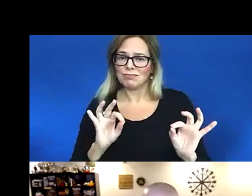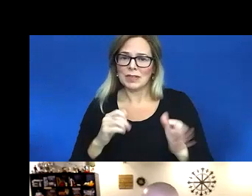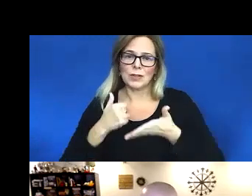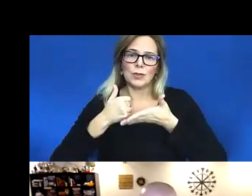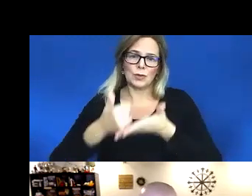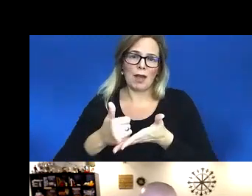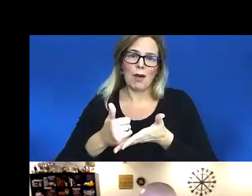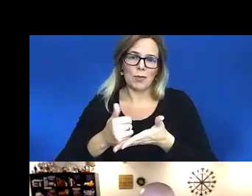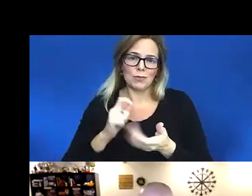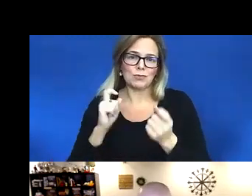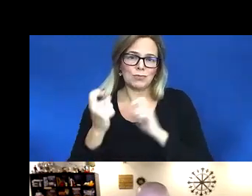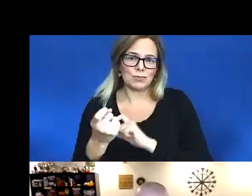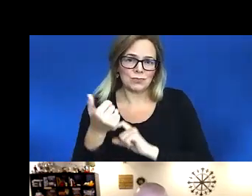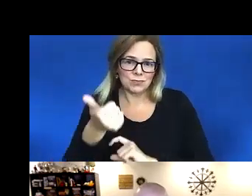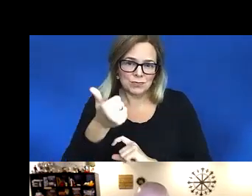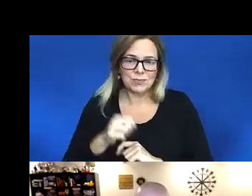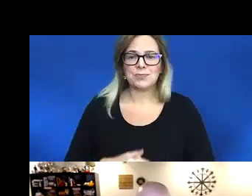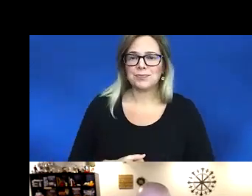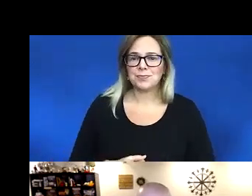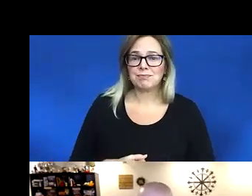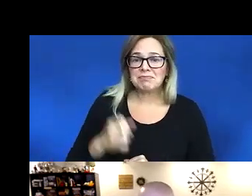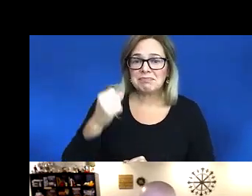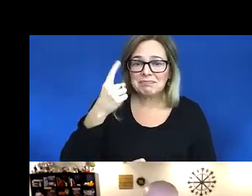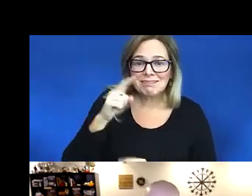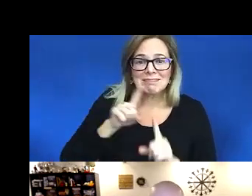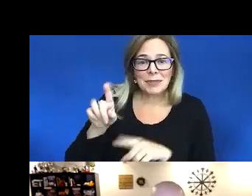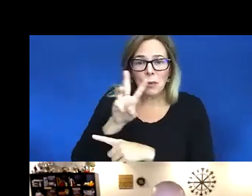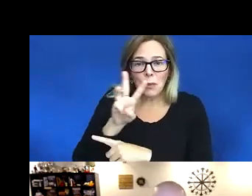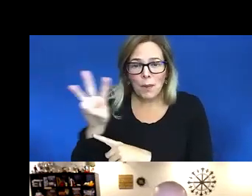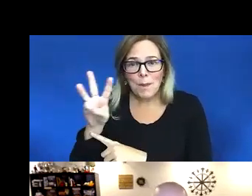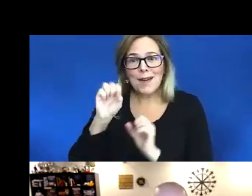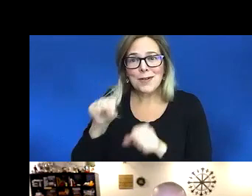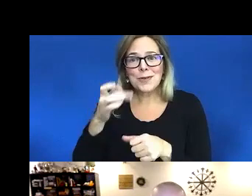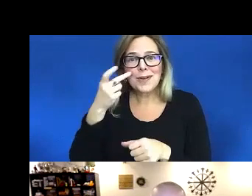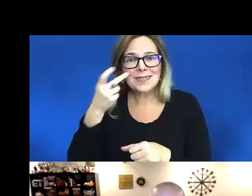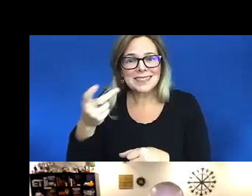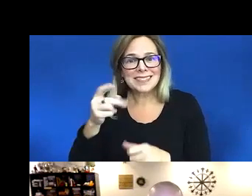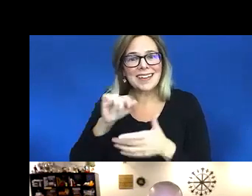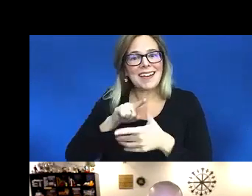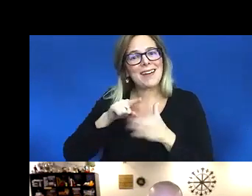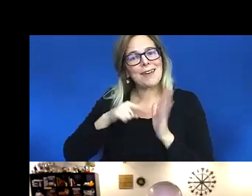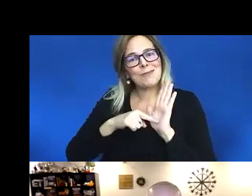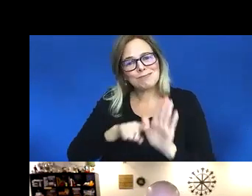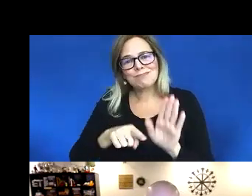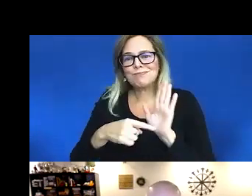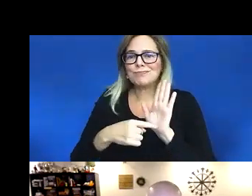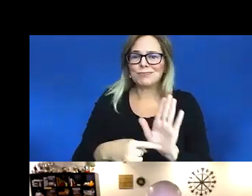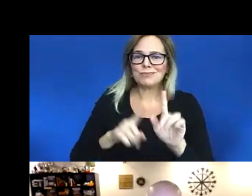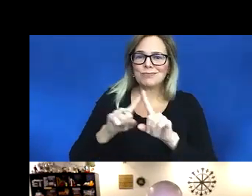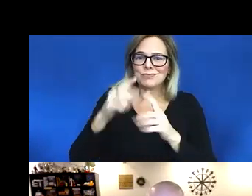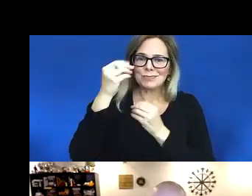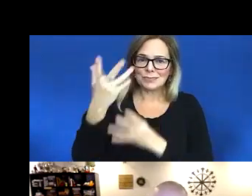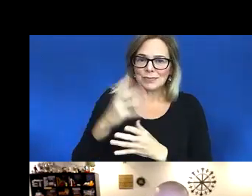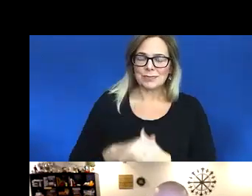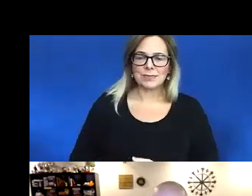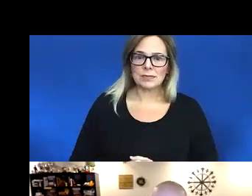visit that mishmed.org/MDM site, and it'll tell you how to get help or share the latest information about what might be happening. But the number one